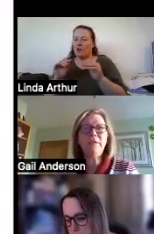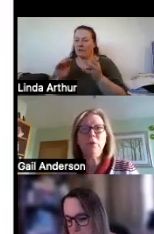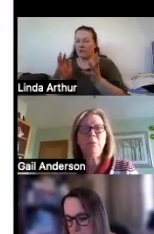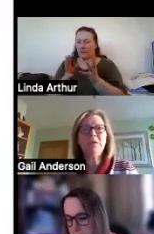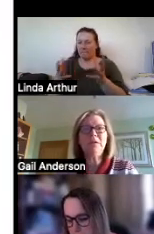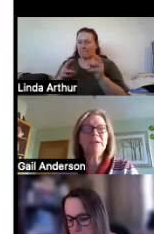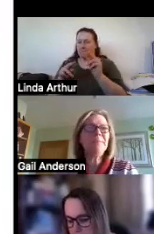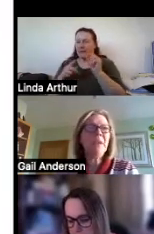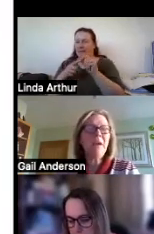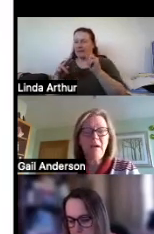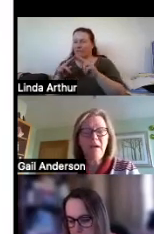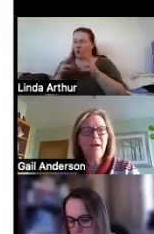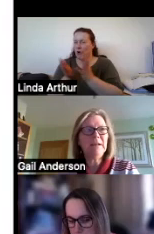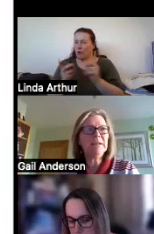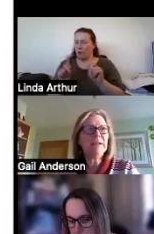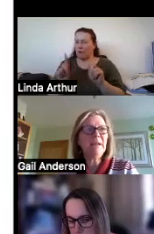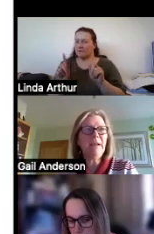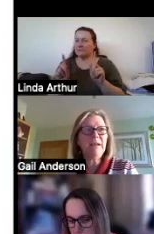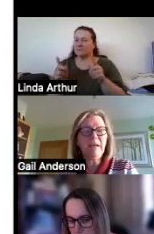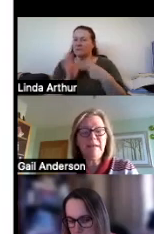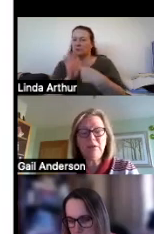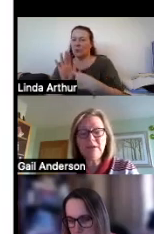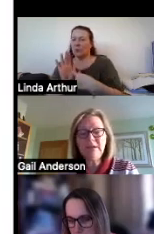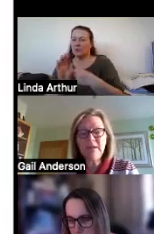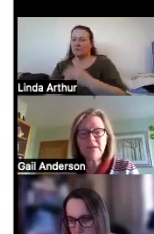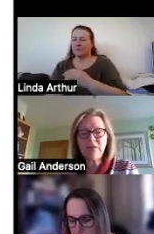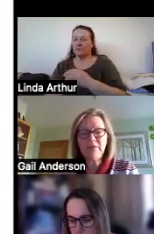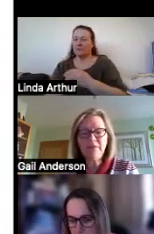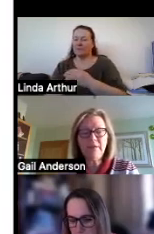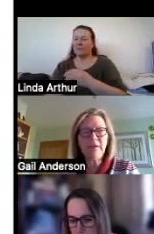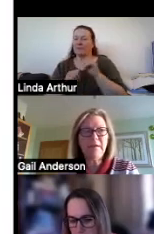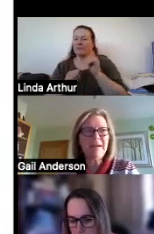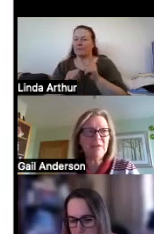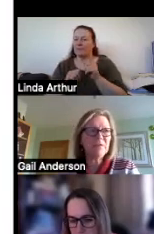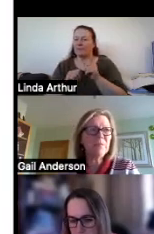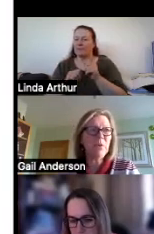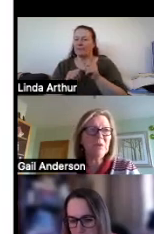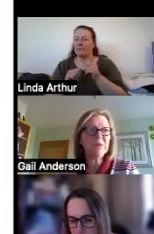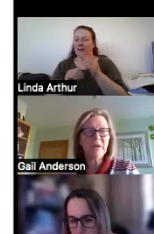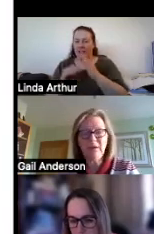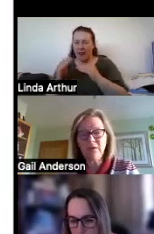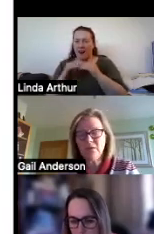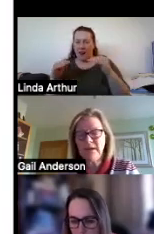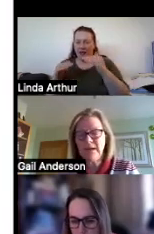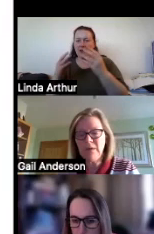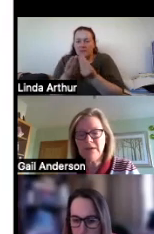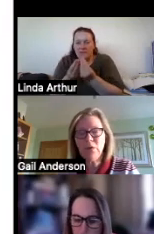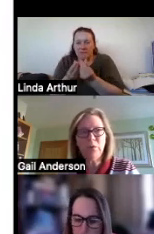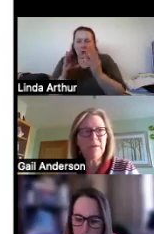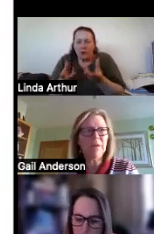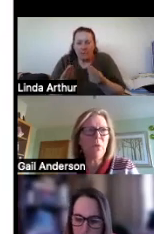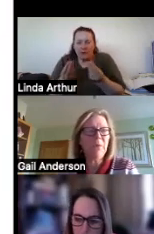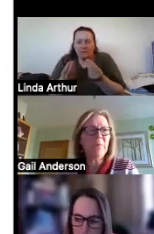pelvic floor muscles. And it does consist of layers of smooth muscle and also the ligaments